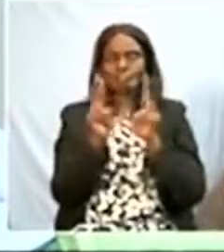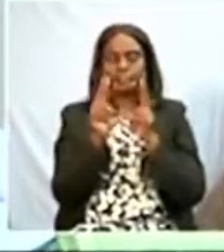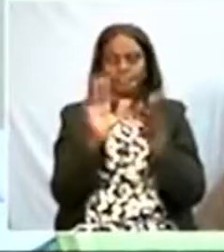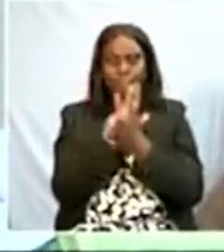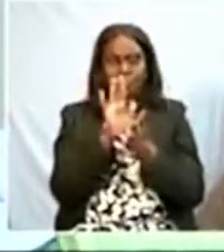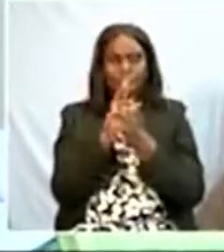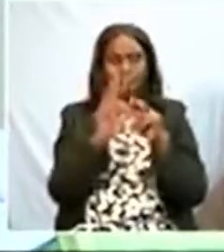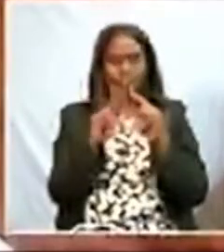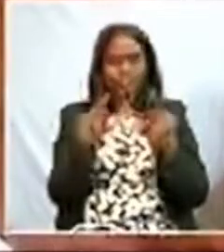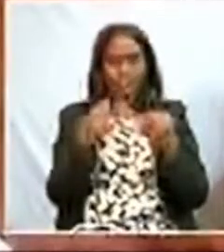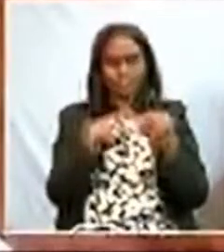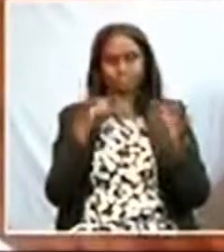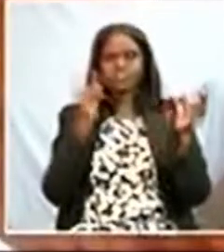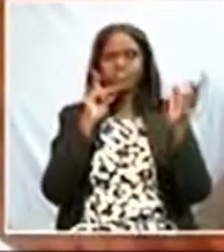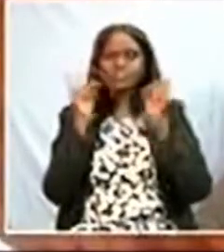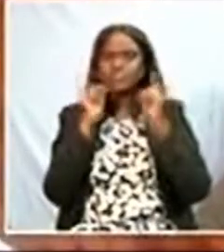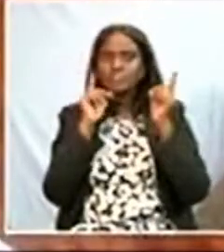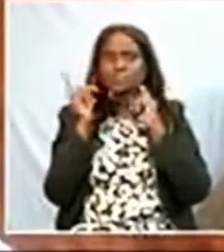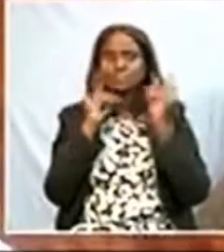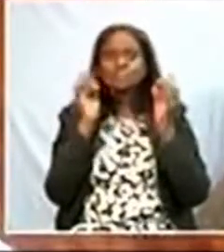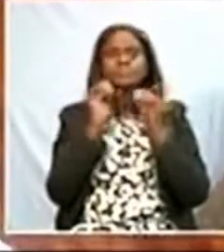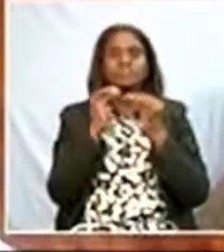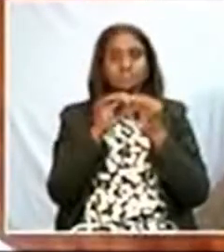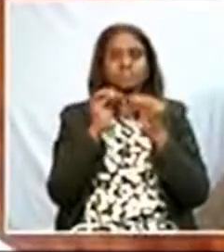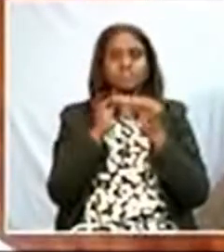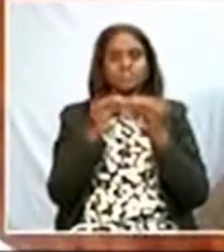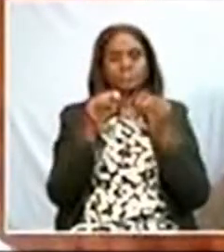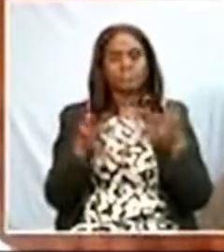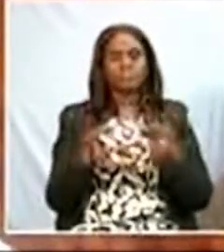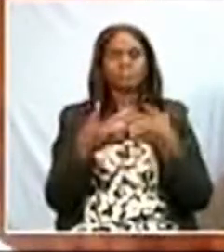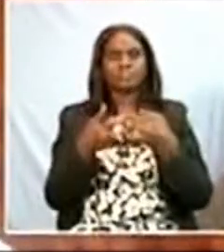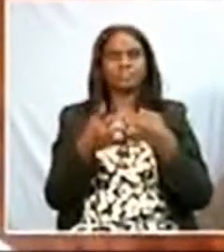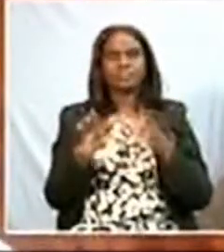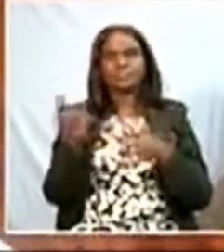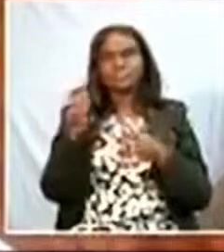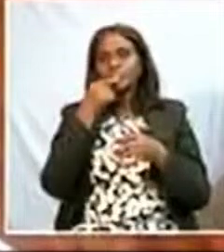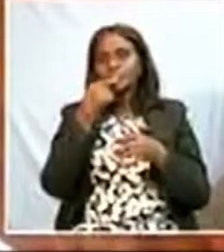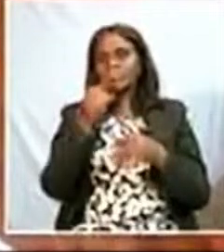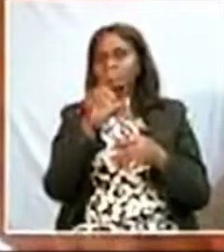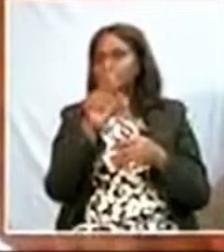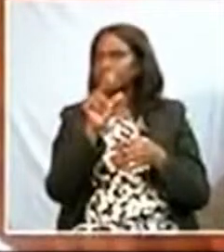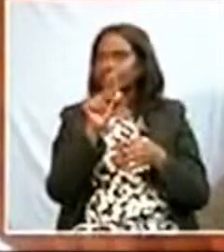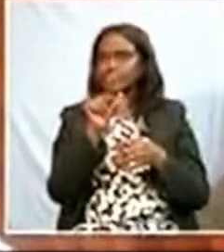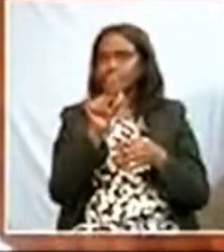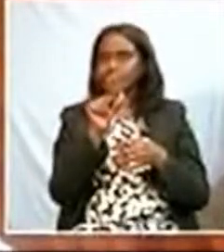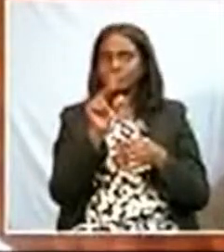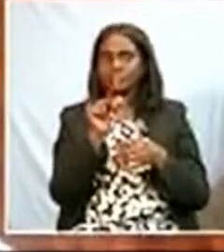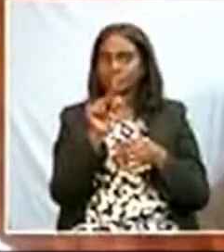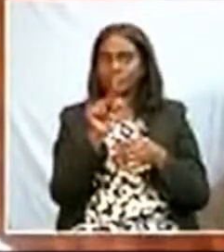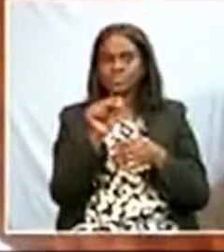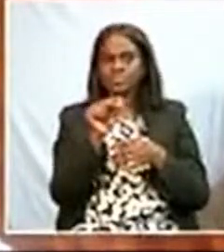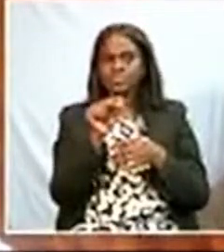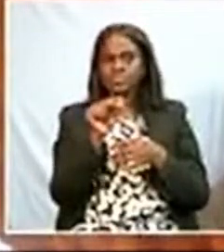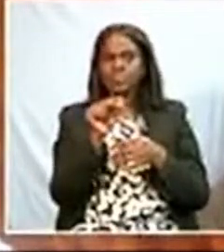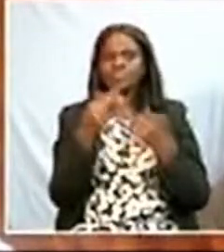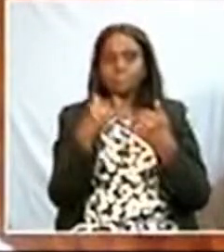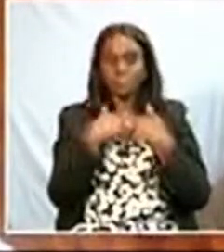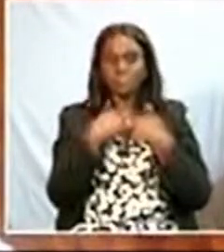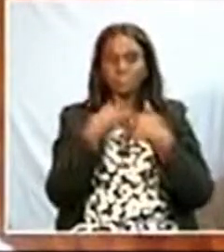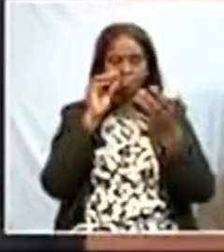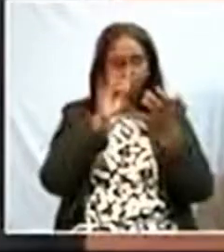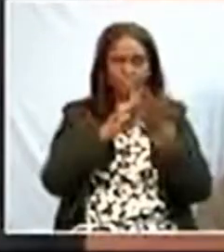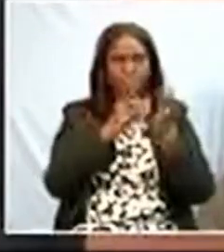I have heard the engineer there say, you know, they have put